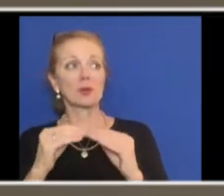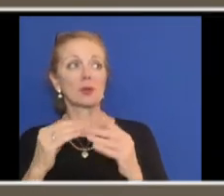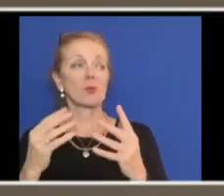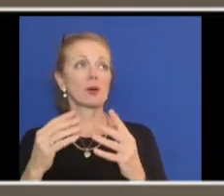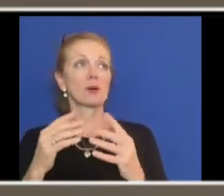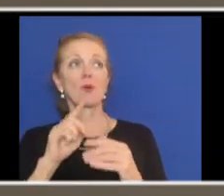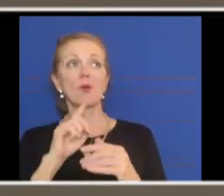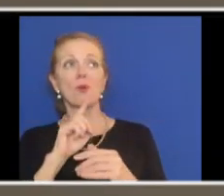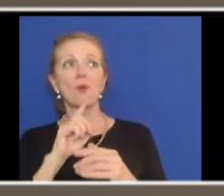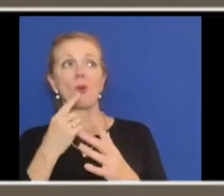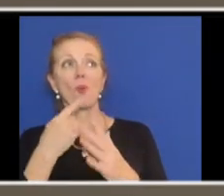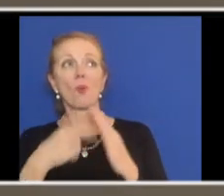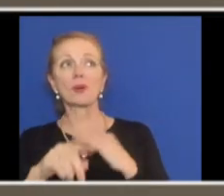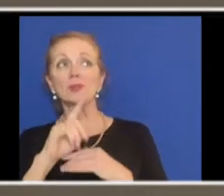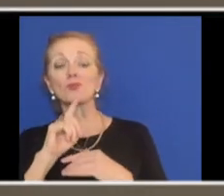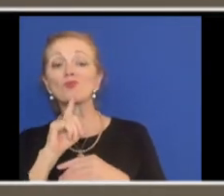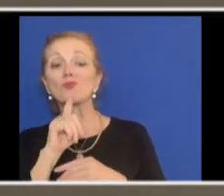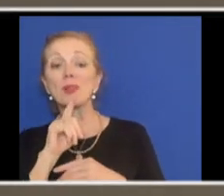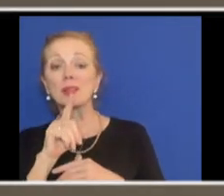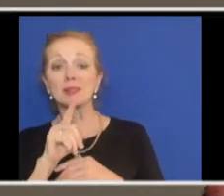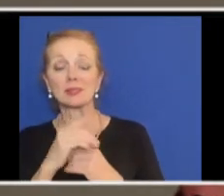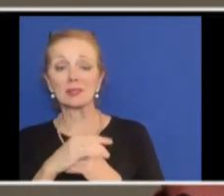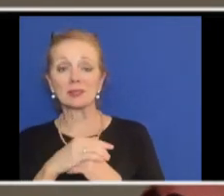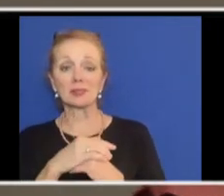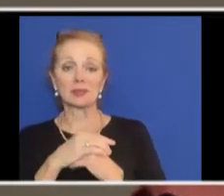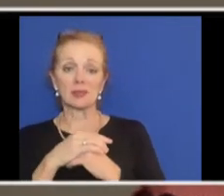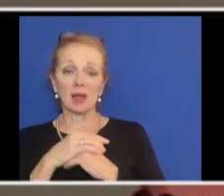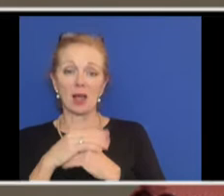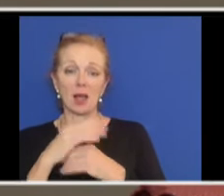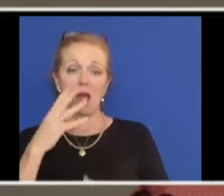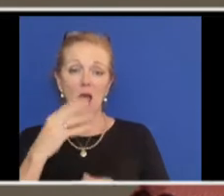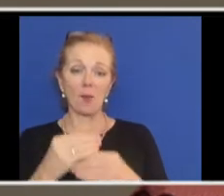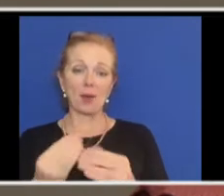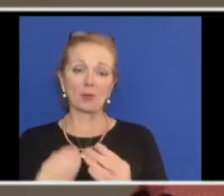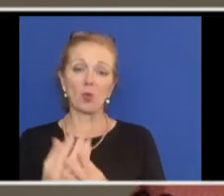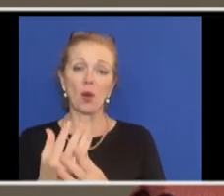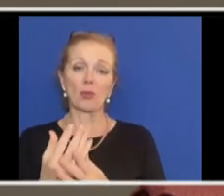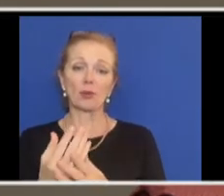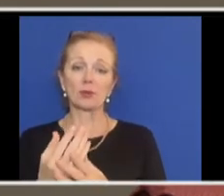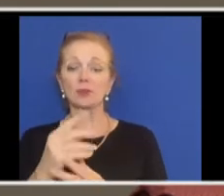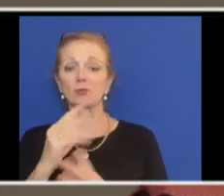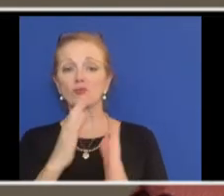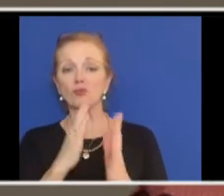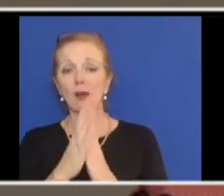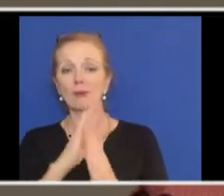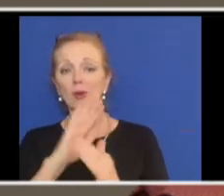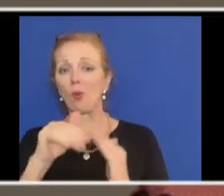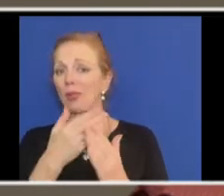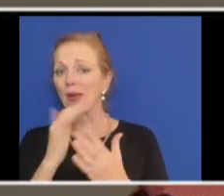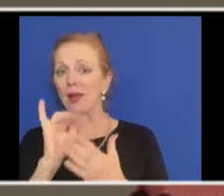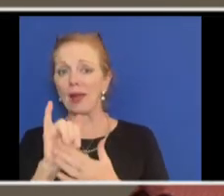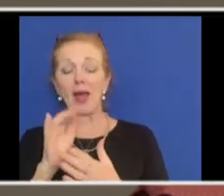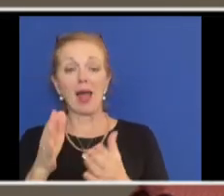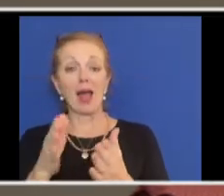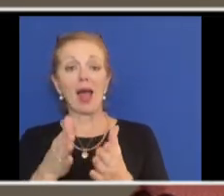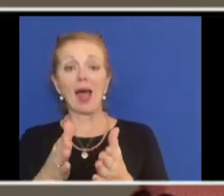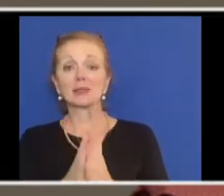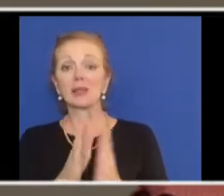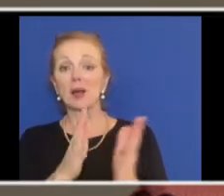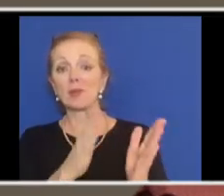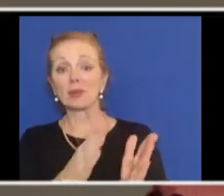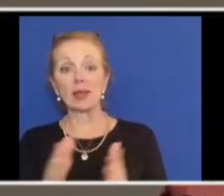or what is a realistic amount of growth traffic all of that I've asked our planning